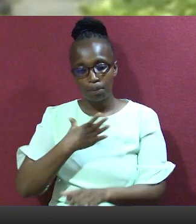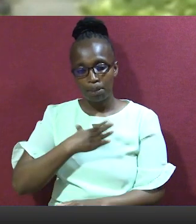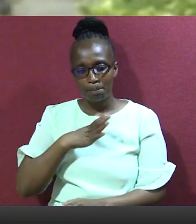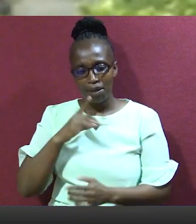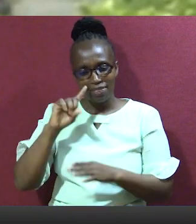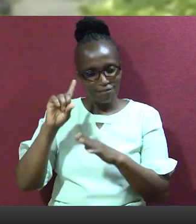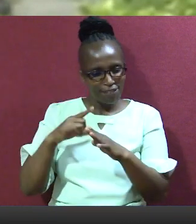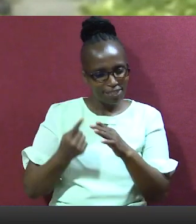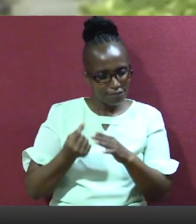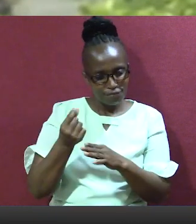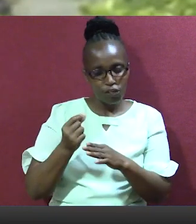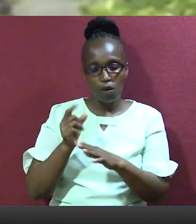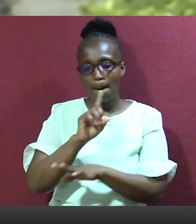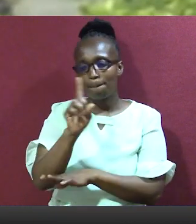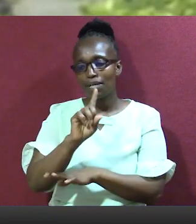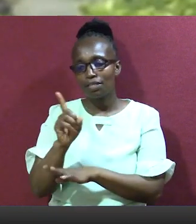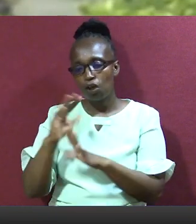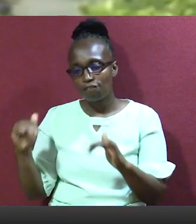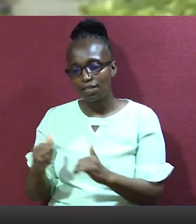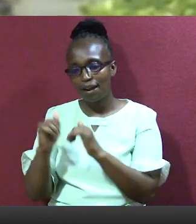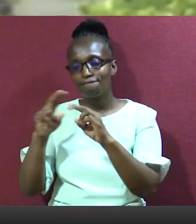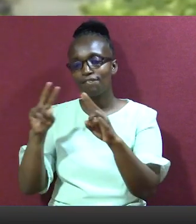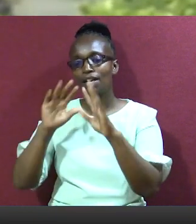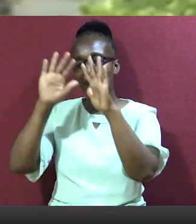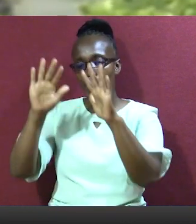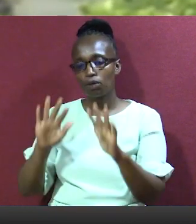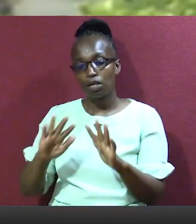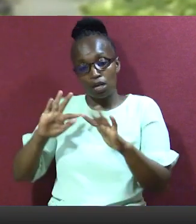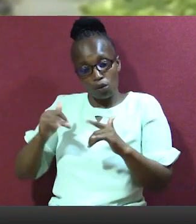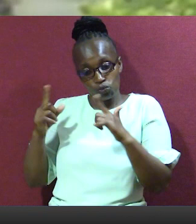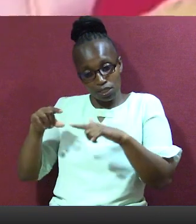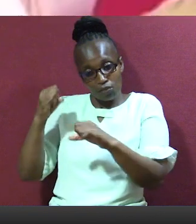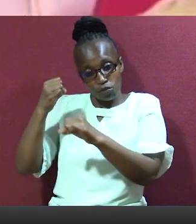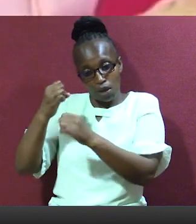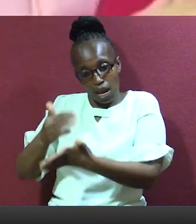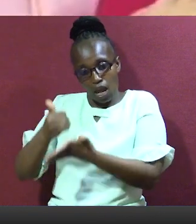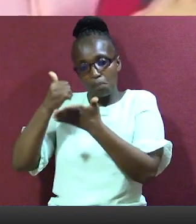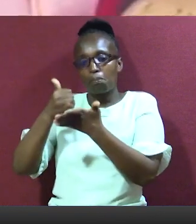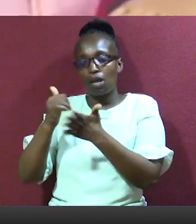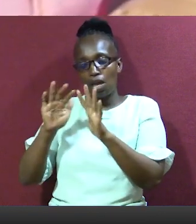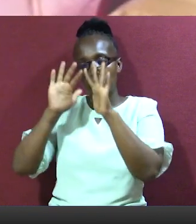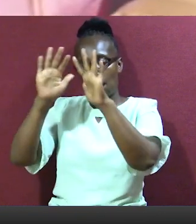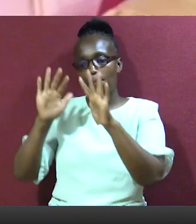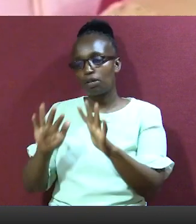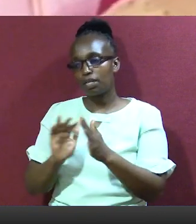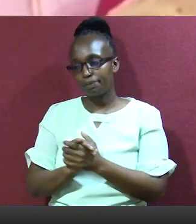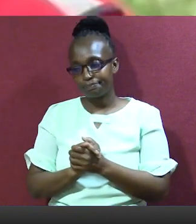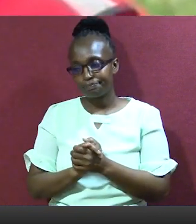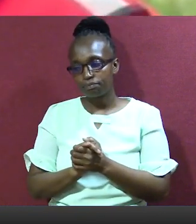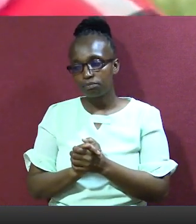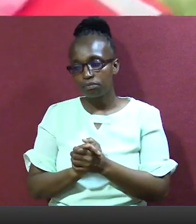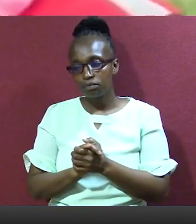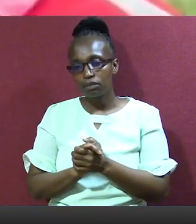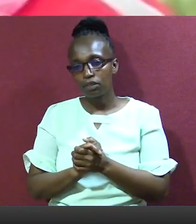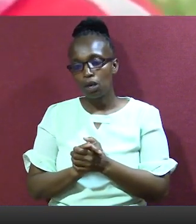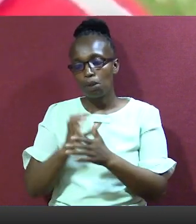watu wengi, because the first few minutes of the accident is very critical. How you handle it is very critical.